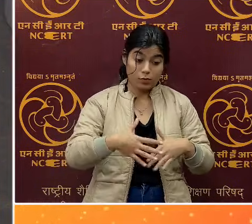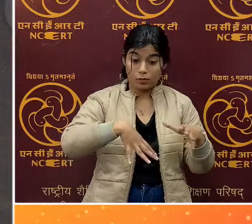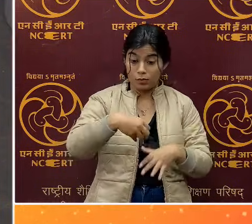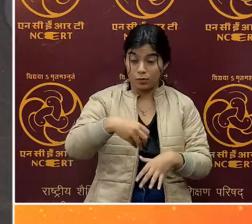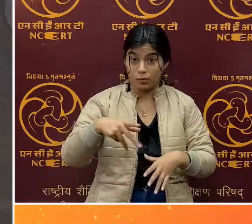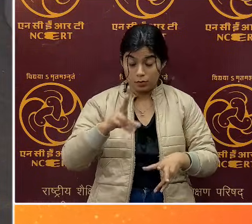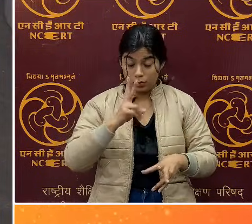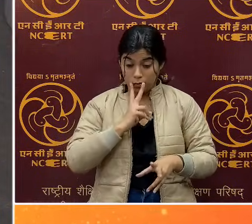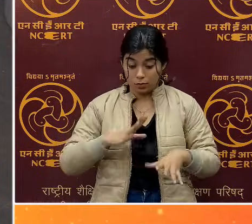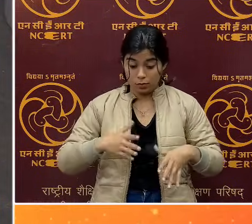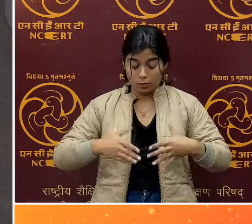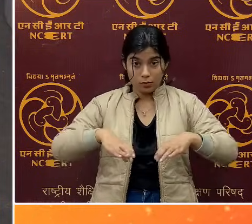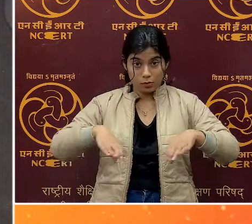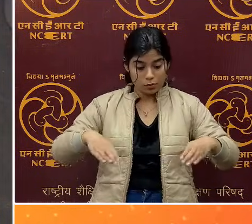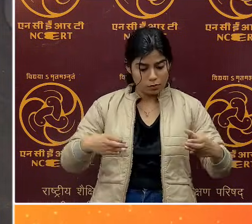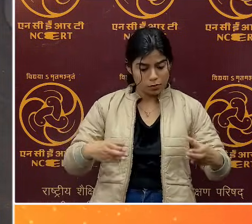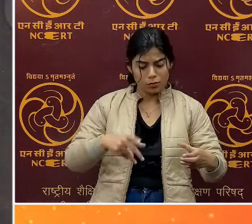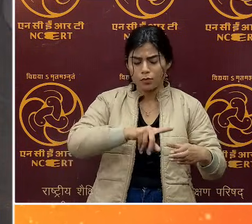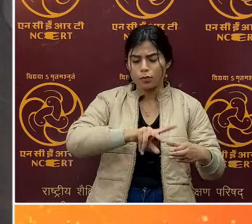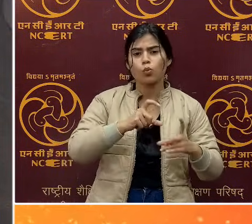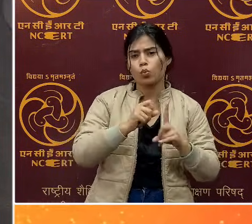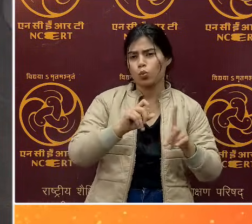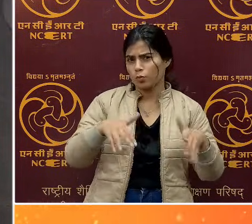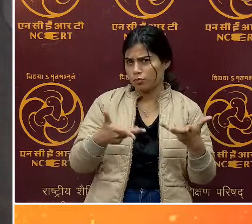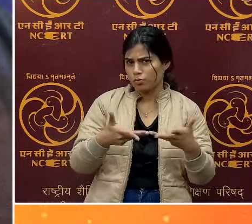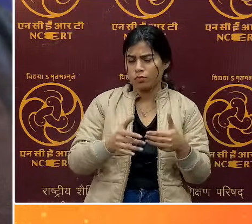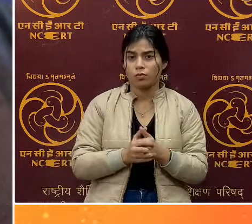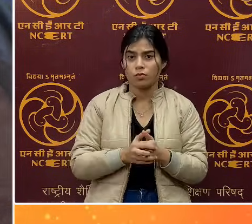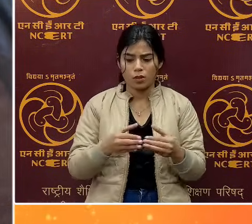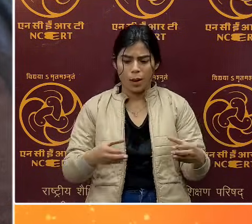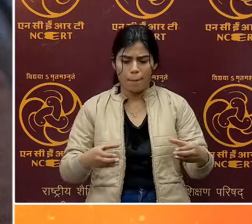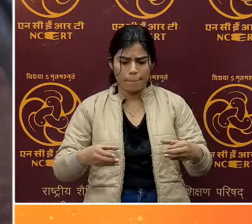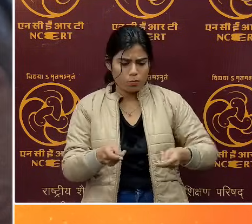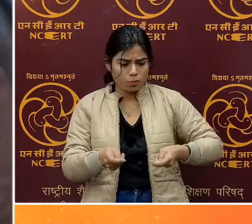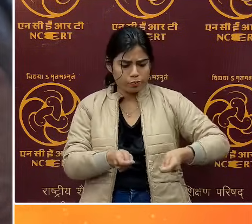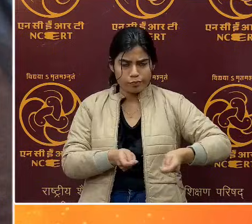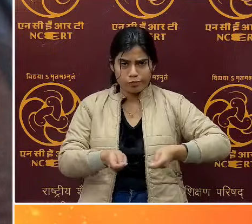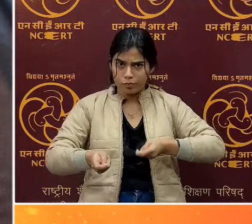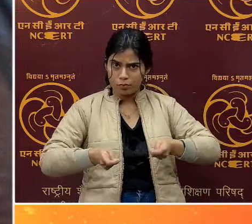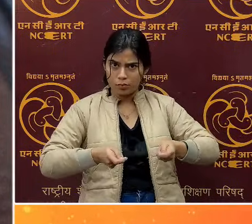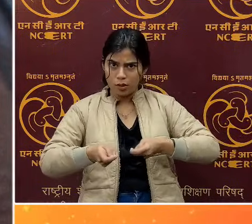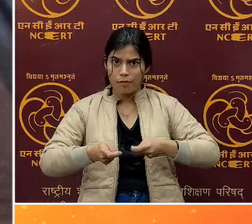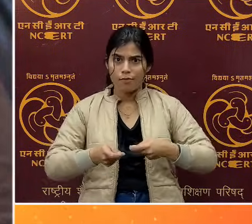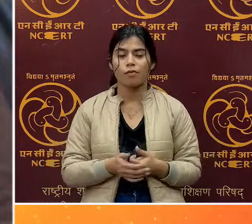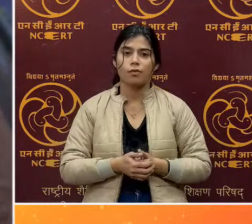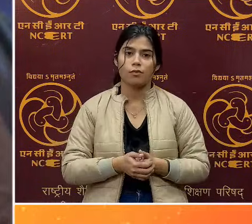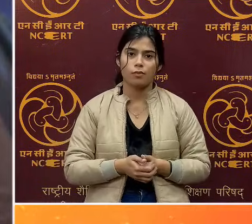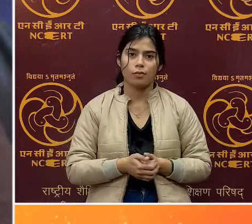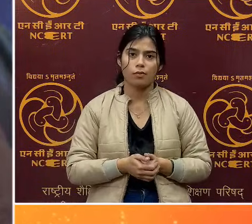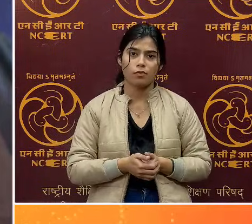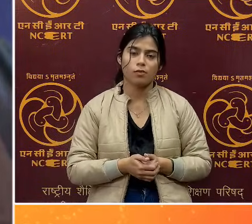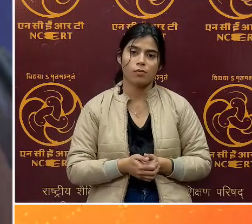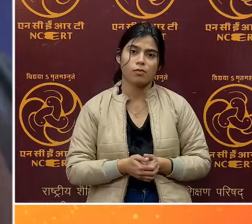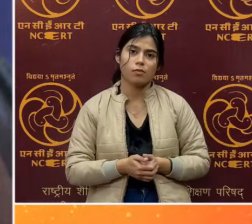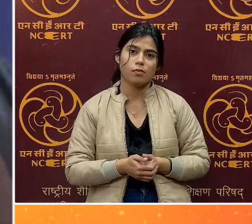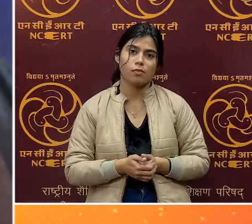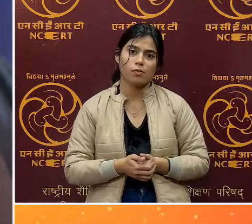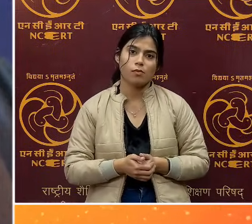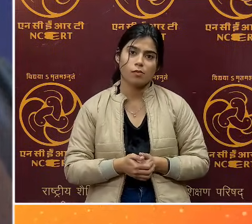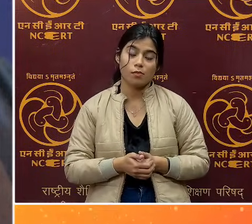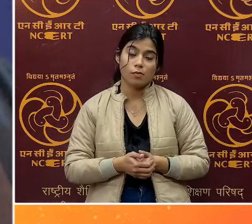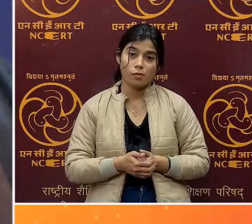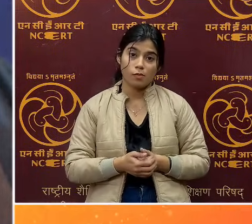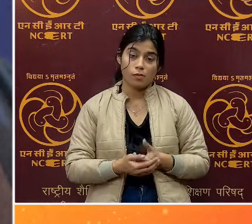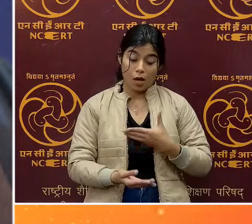this. What we have to do, we just need to be adjusting. We just need to be adjusting our